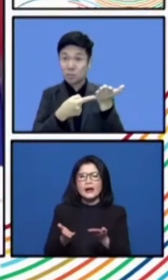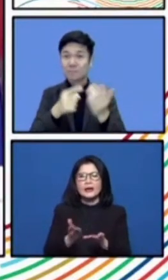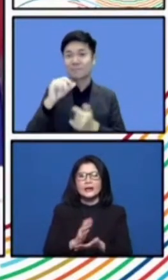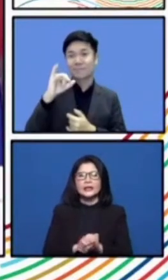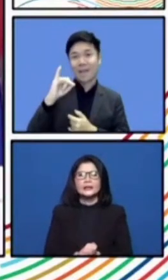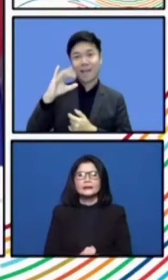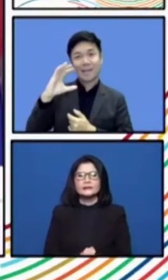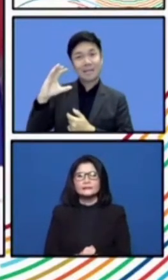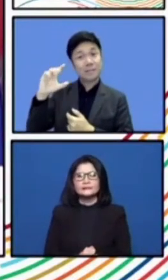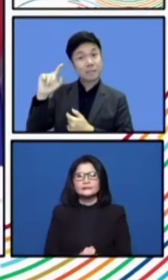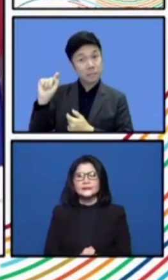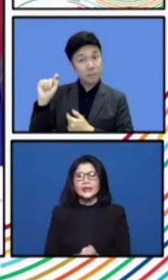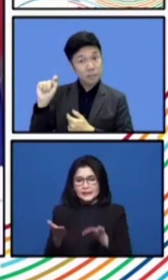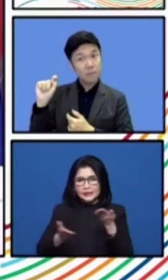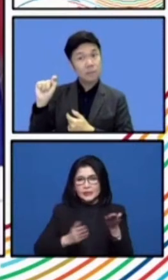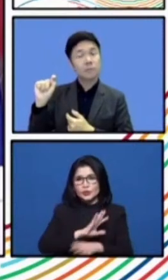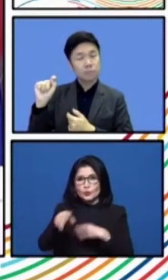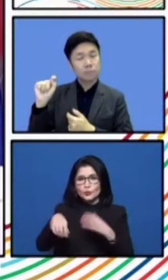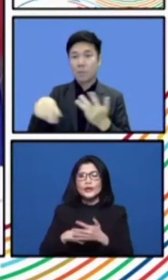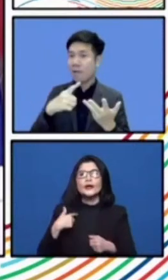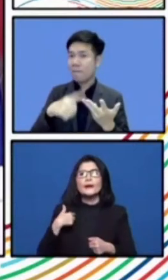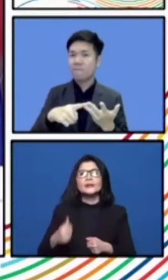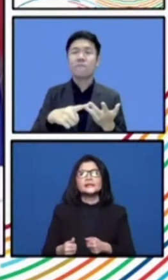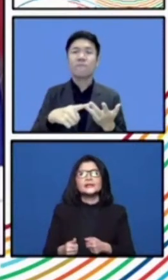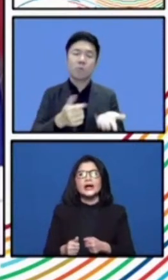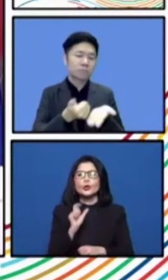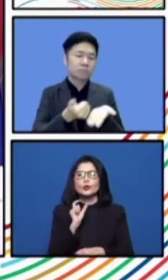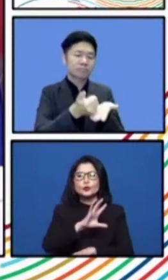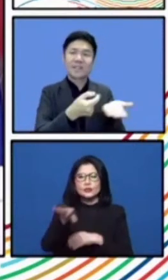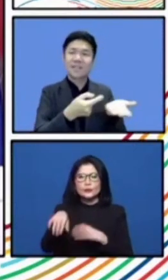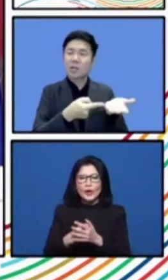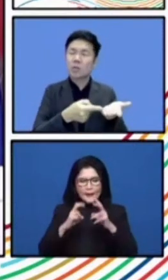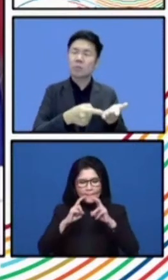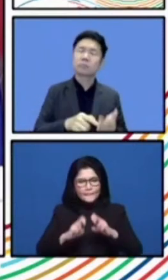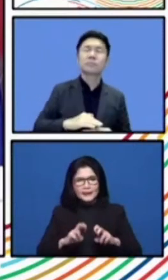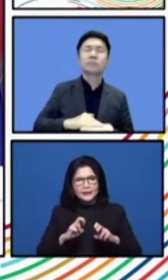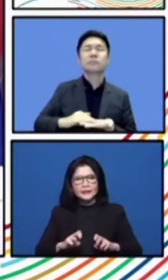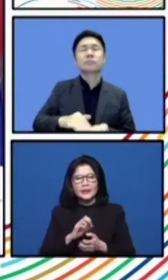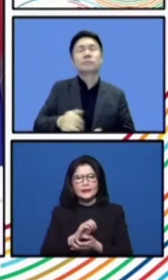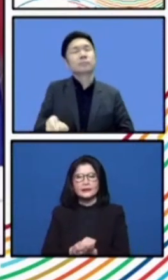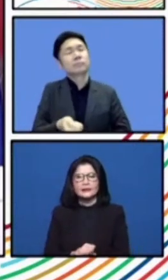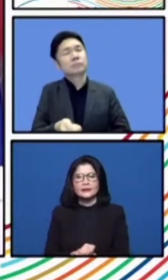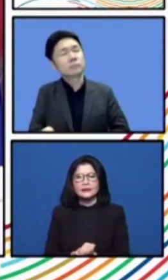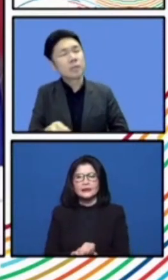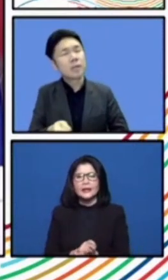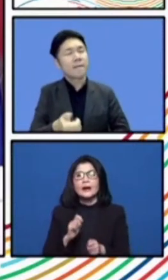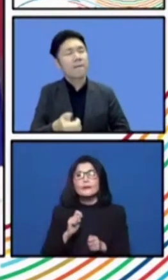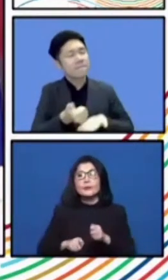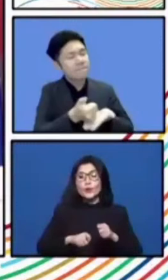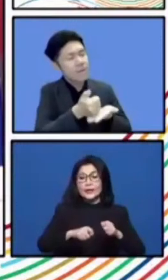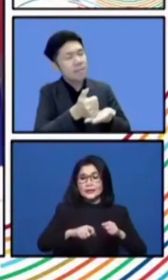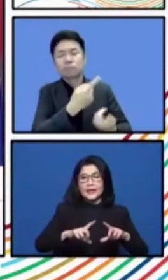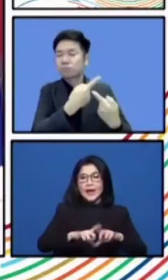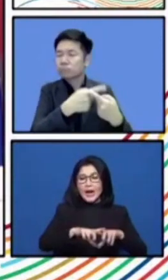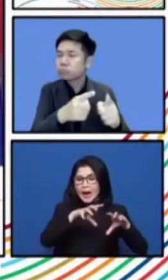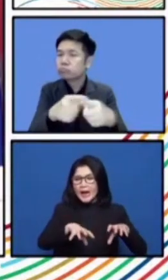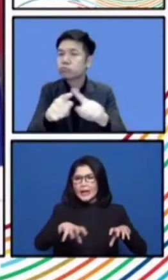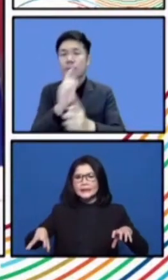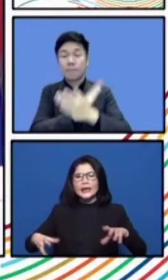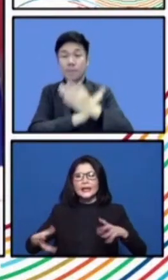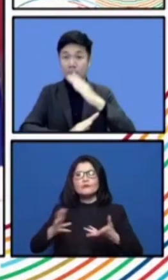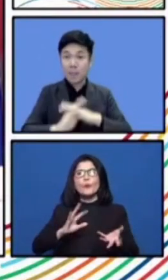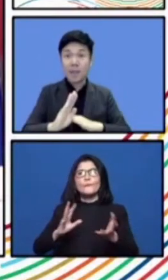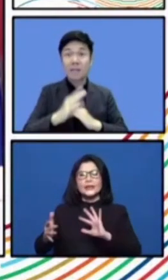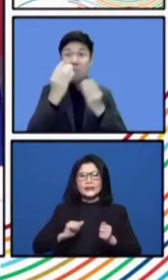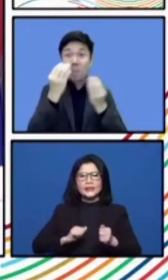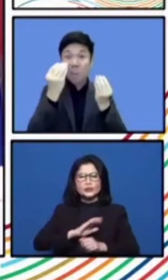Mobility AIDS devices and assistive technology giving priority to those at an affordable cost